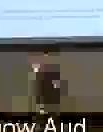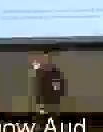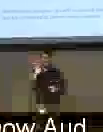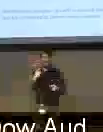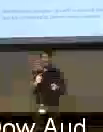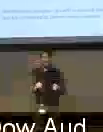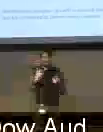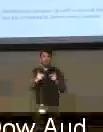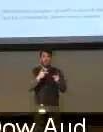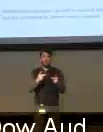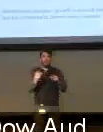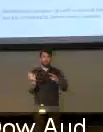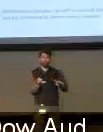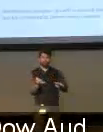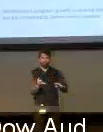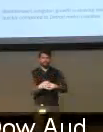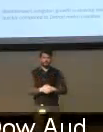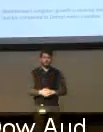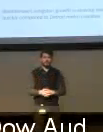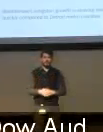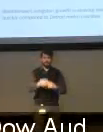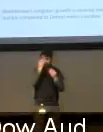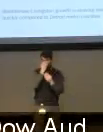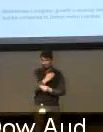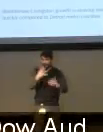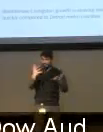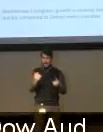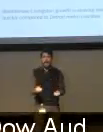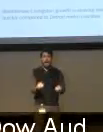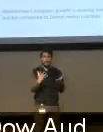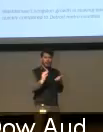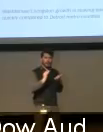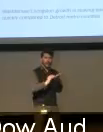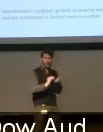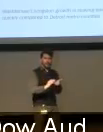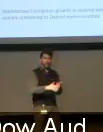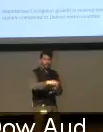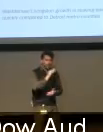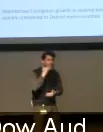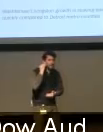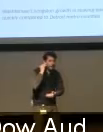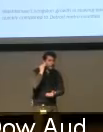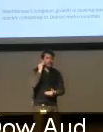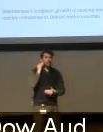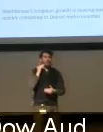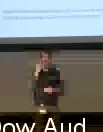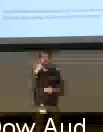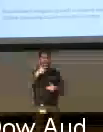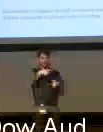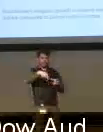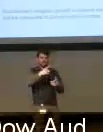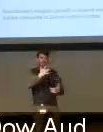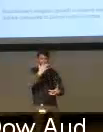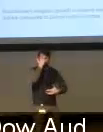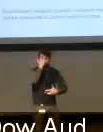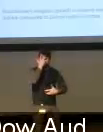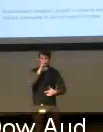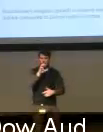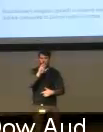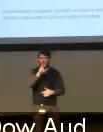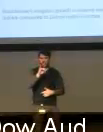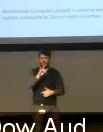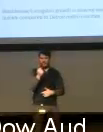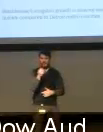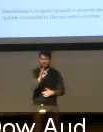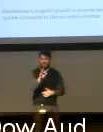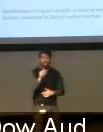like to update everyone on the current state of discharges and trends within our COVID-19 population. So as of